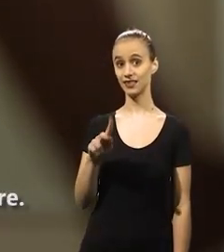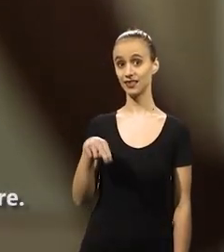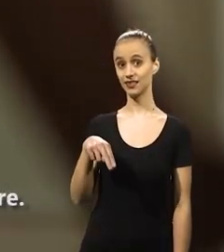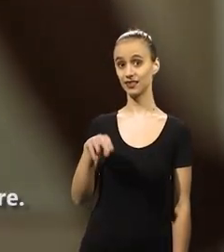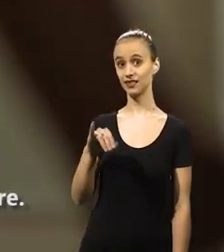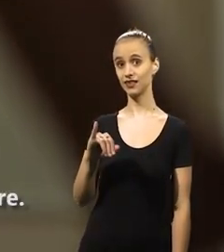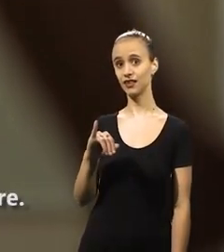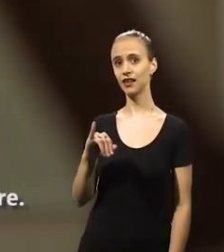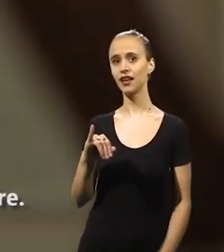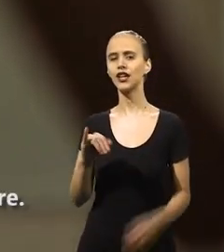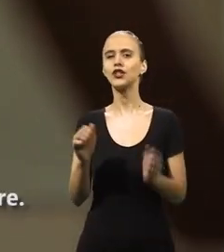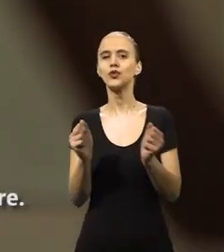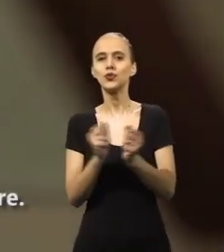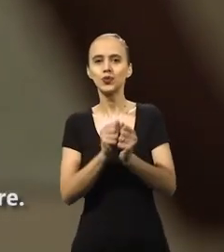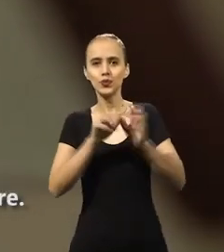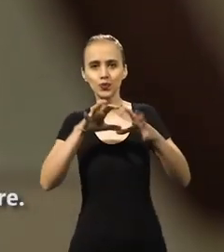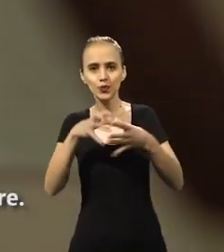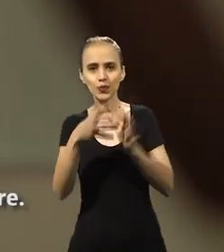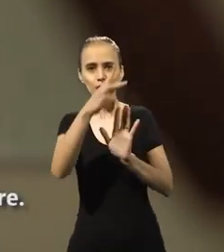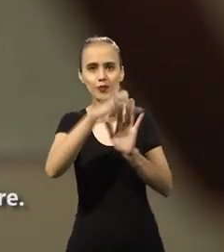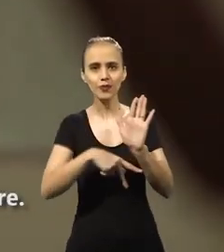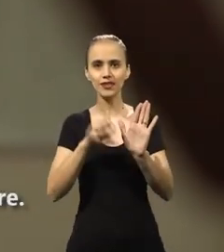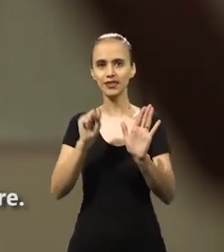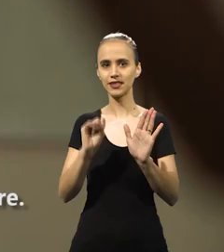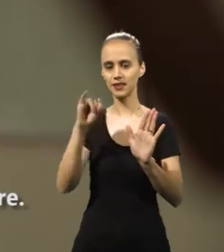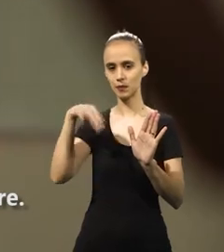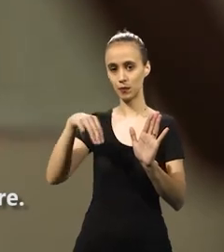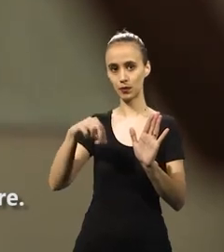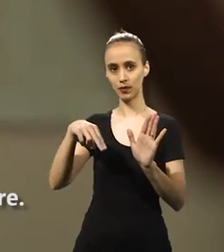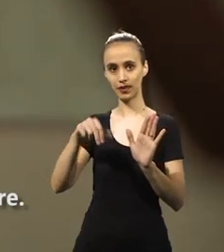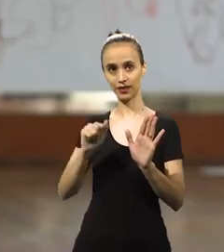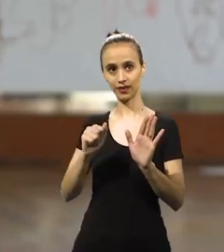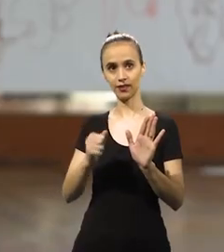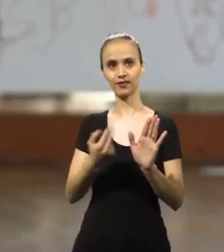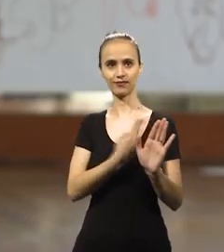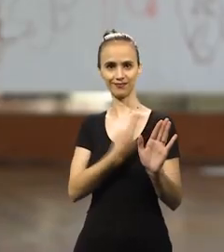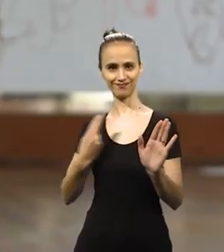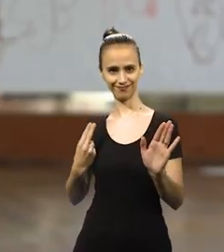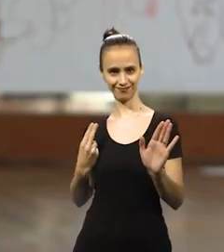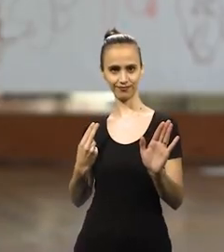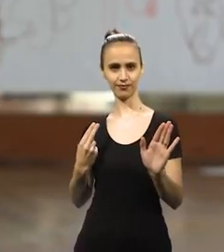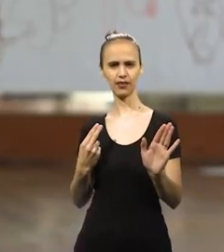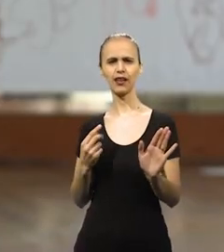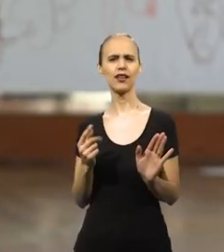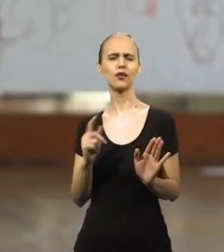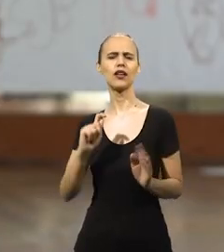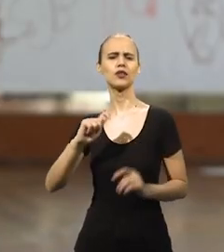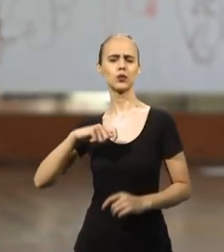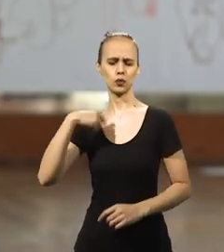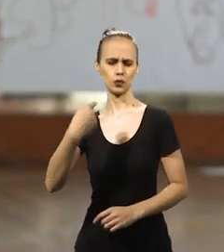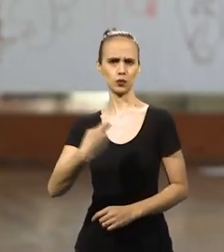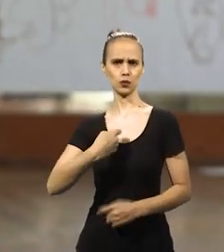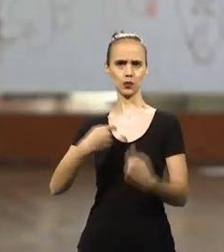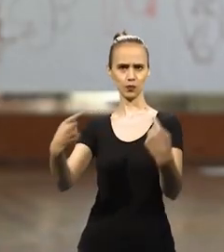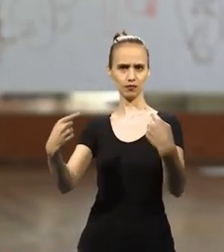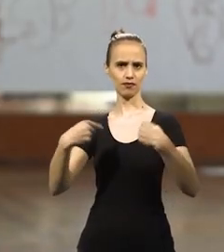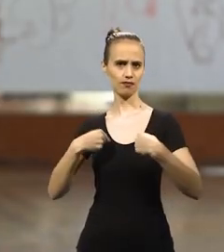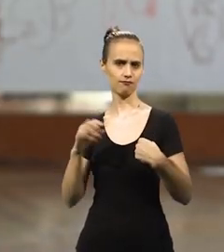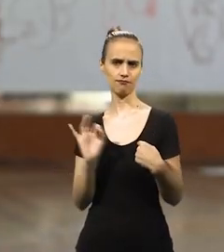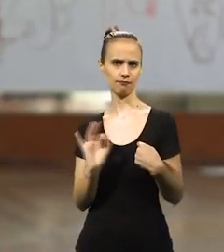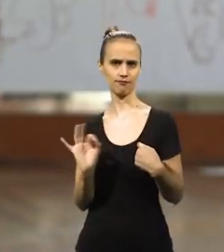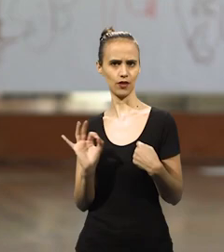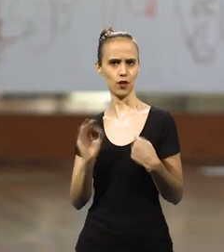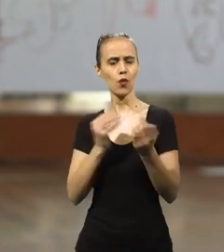Segni Mossi is made by Simona Lobefero and Alessandro Lumare. For which concern me,